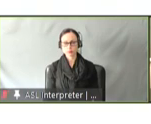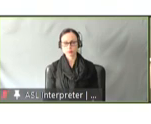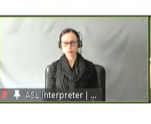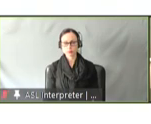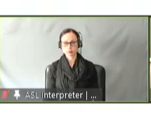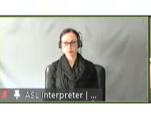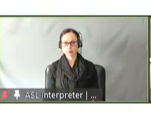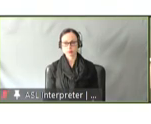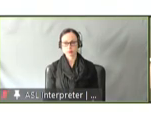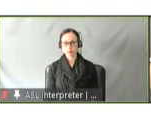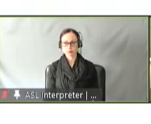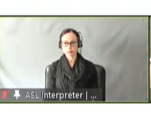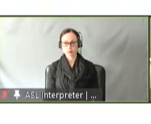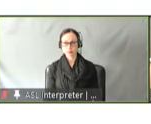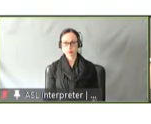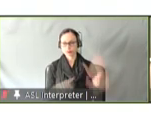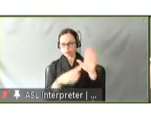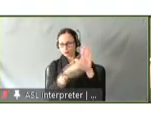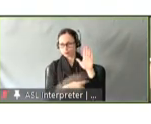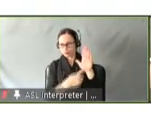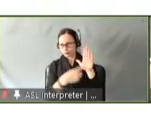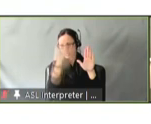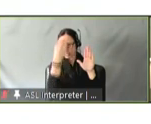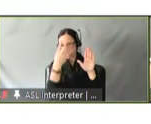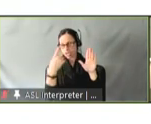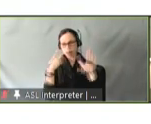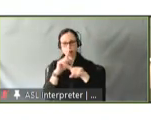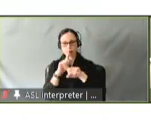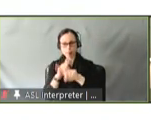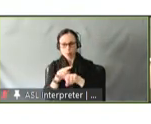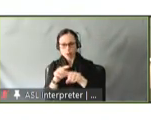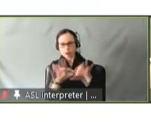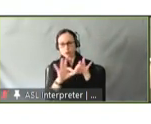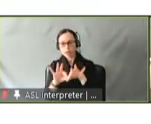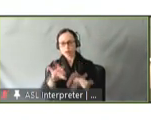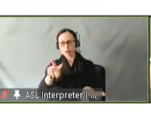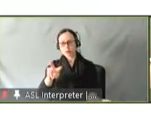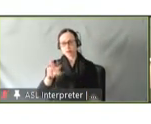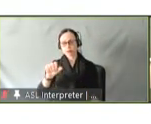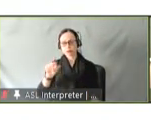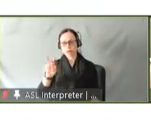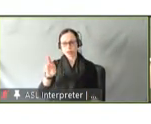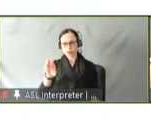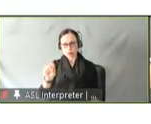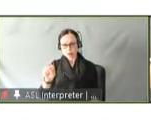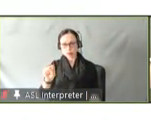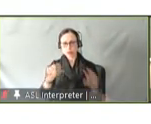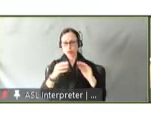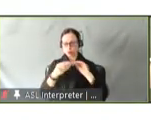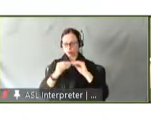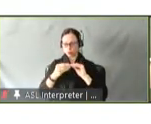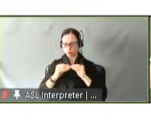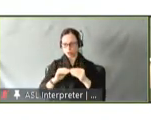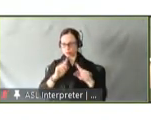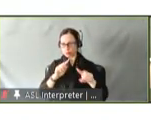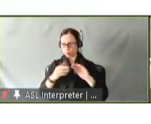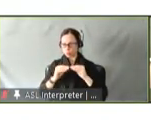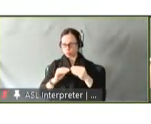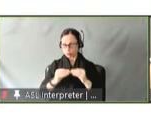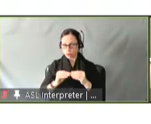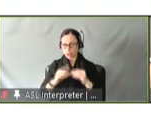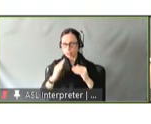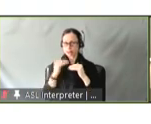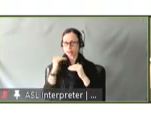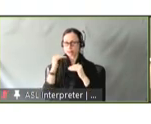This gives some data on the reporting rates in VAERS. This is reporting rates that exceed